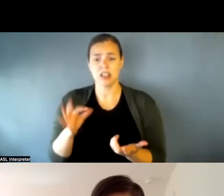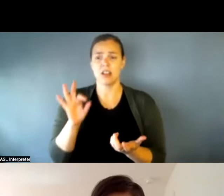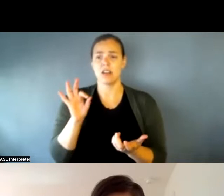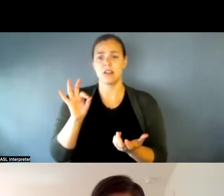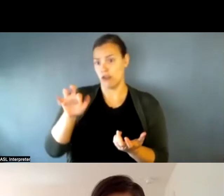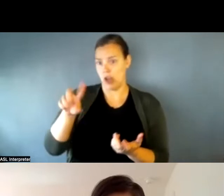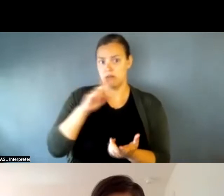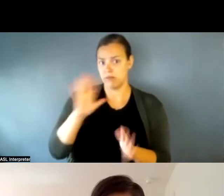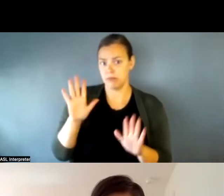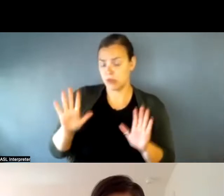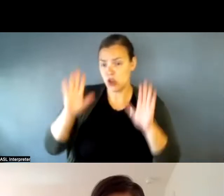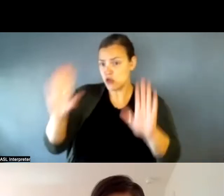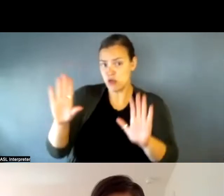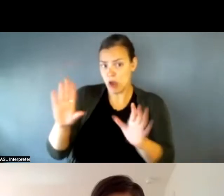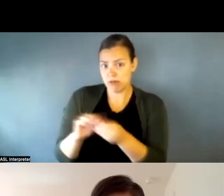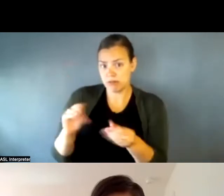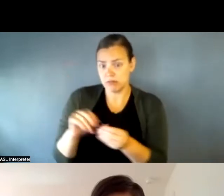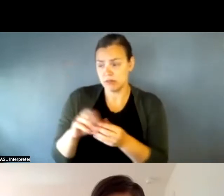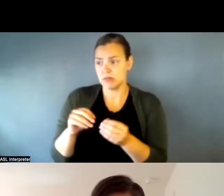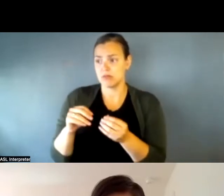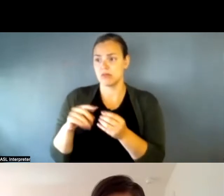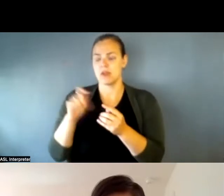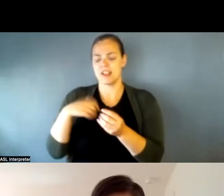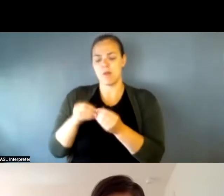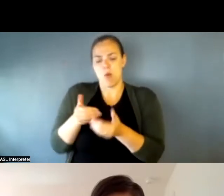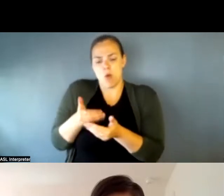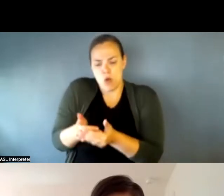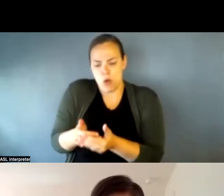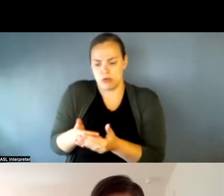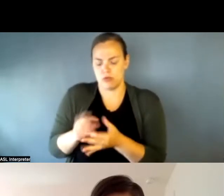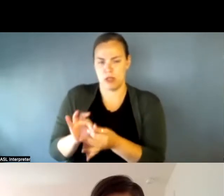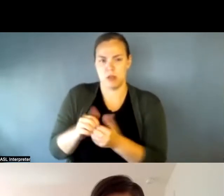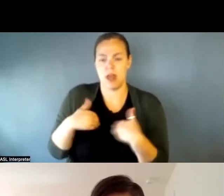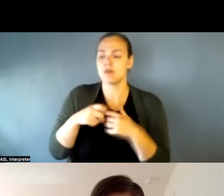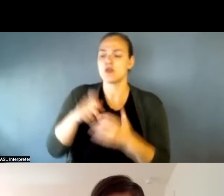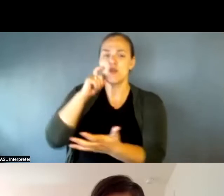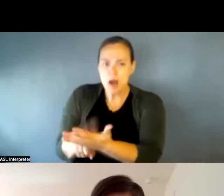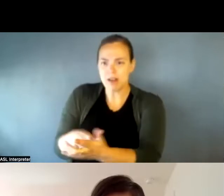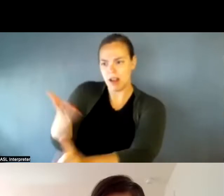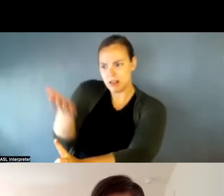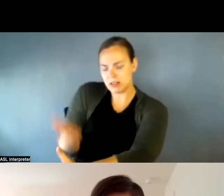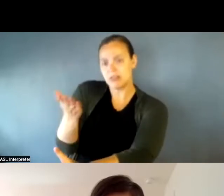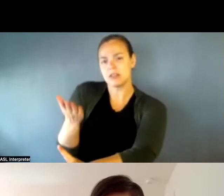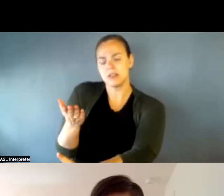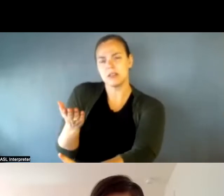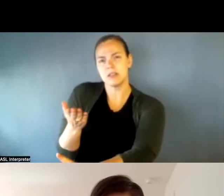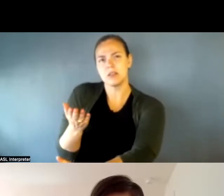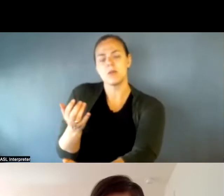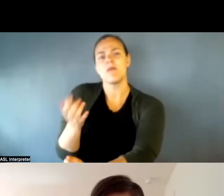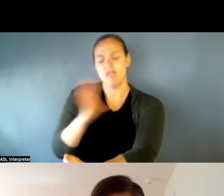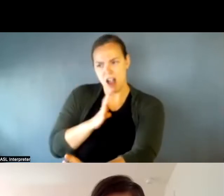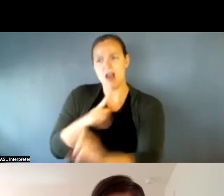those closer connections with animals, or to acknowledge them. But how do we actually think about